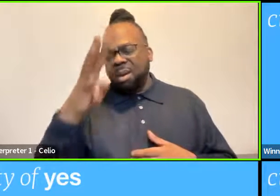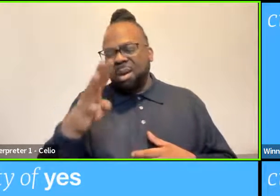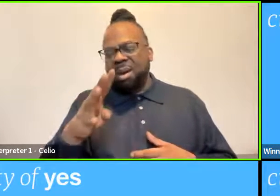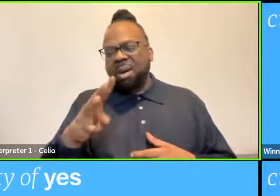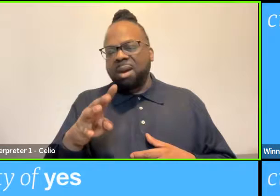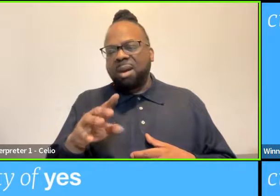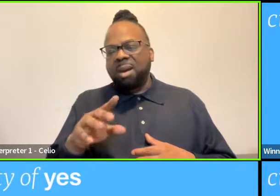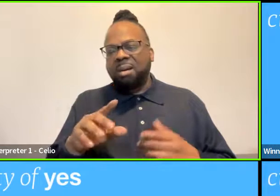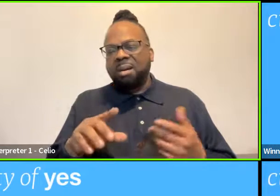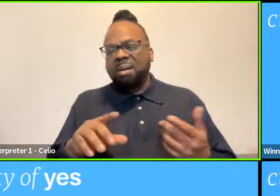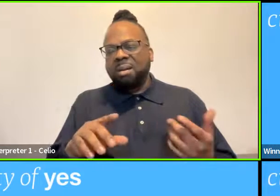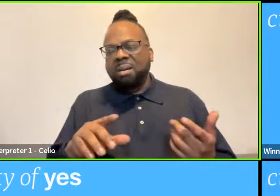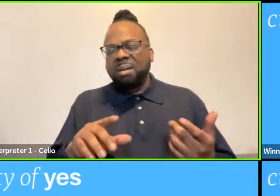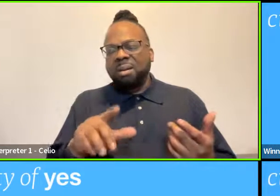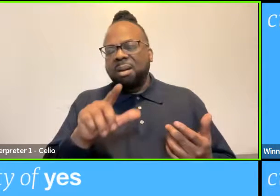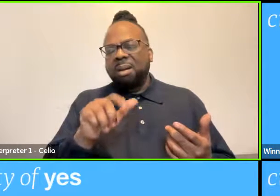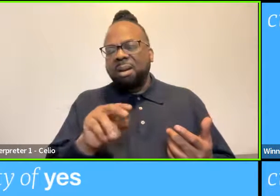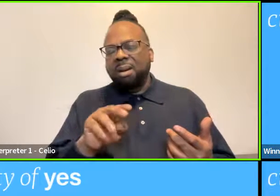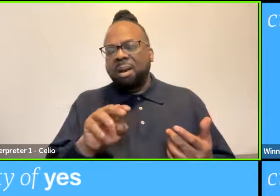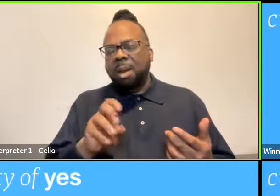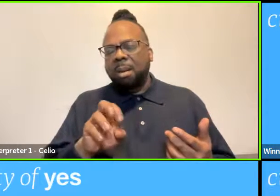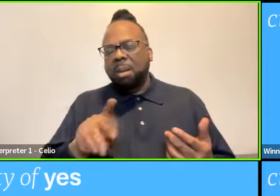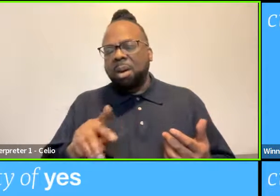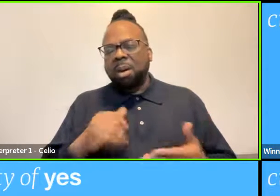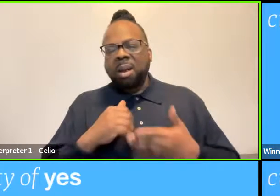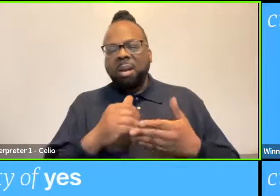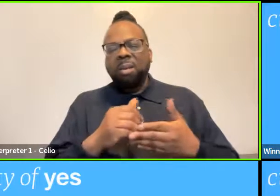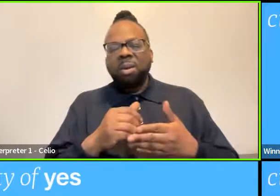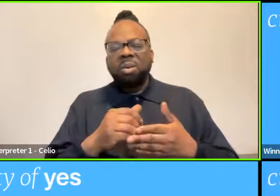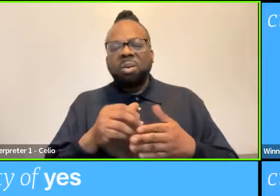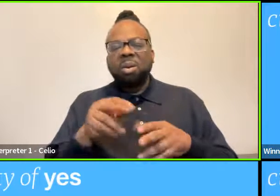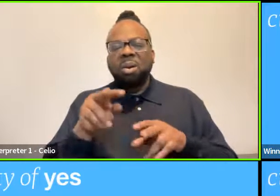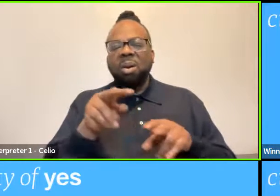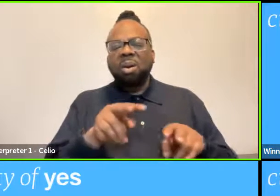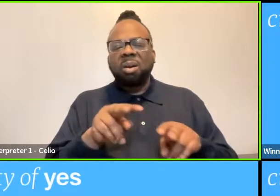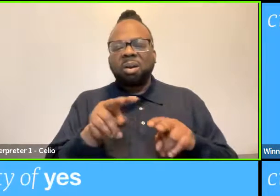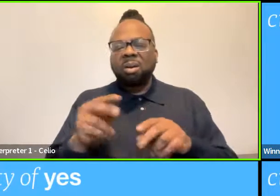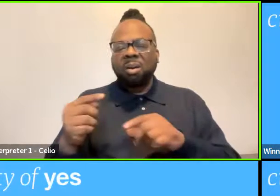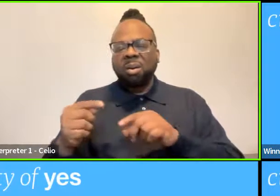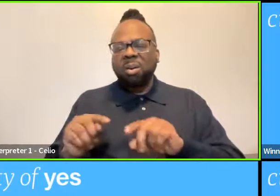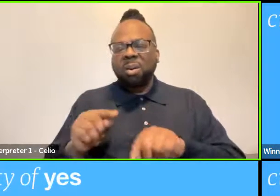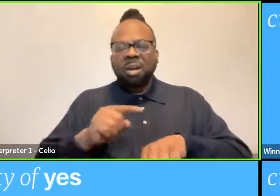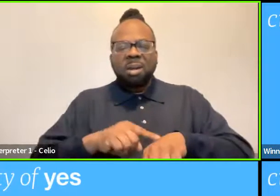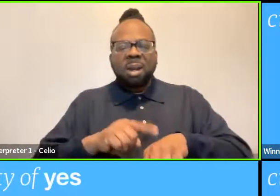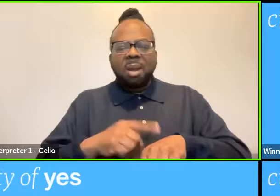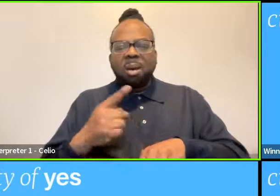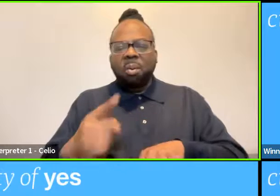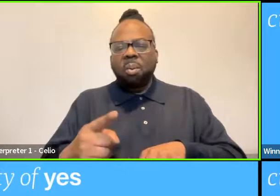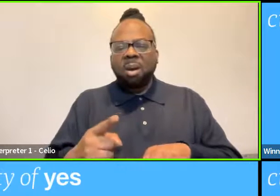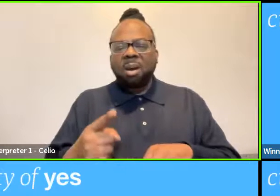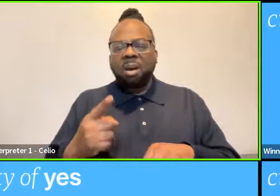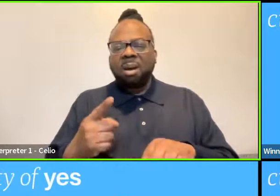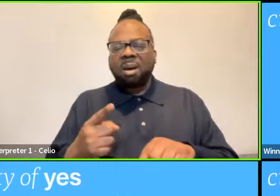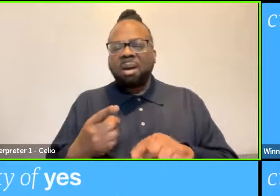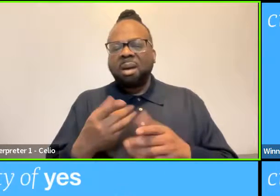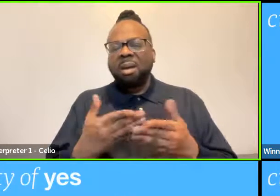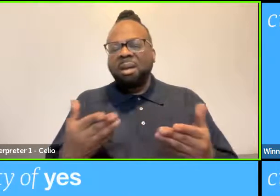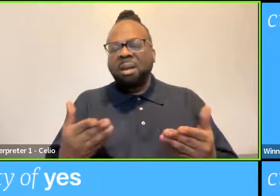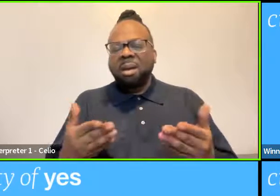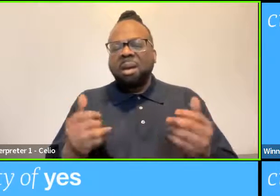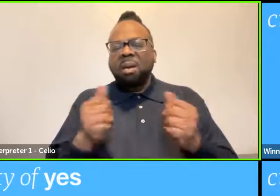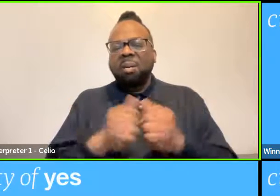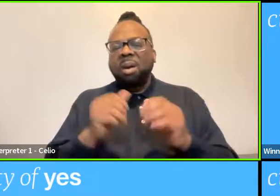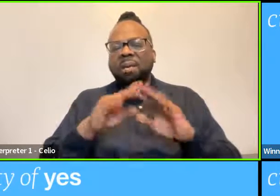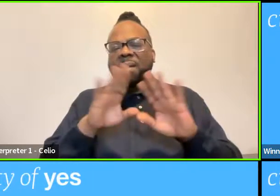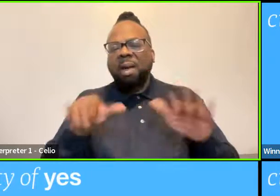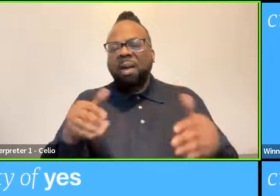or helping to oversee them over time. There is one detail in our housing proposals that would actually